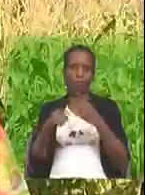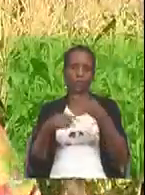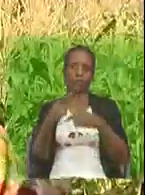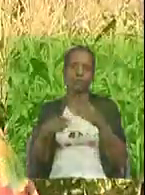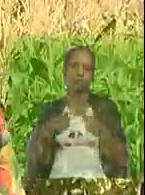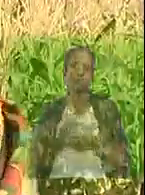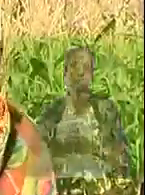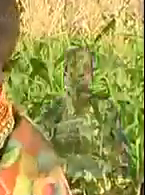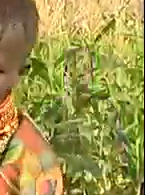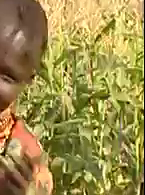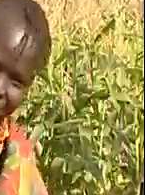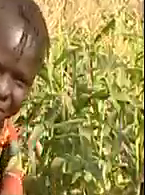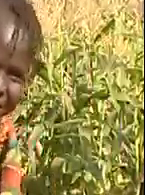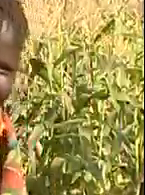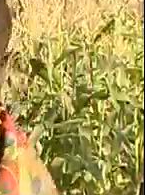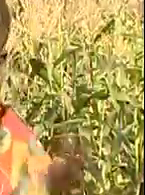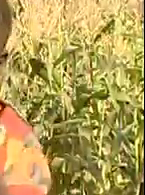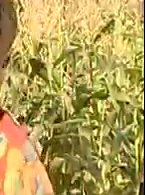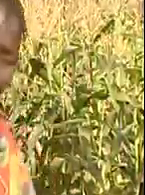area.